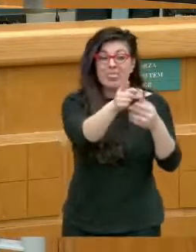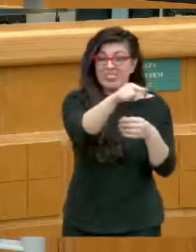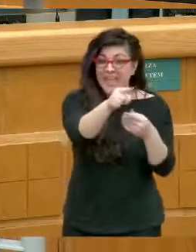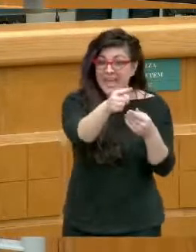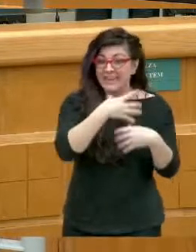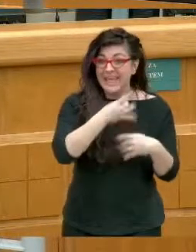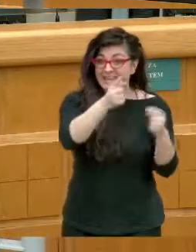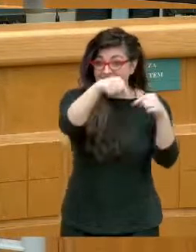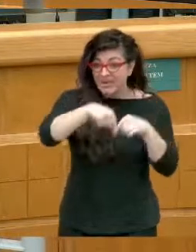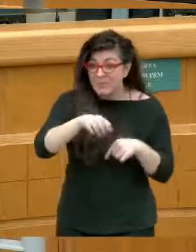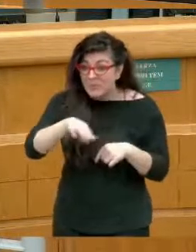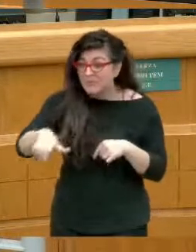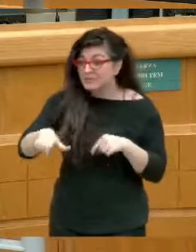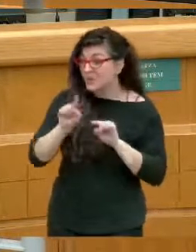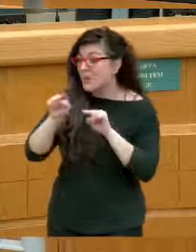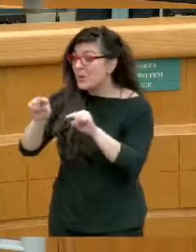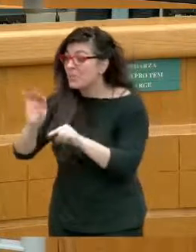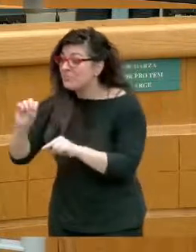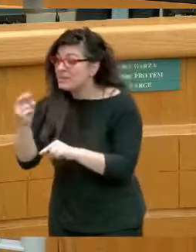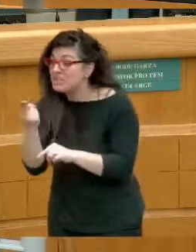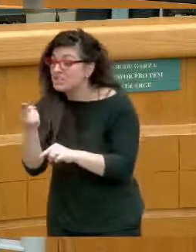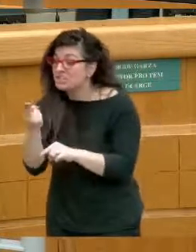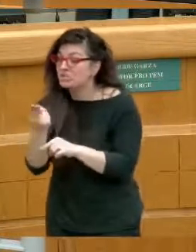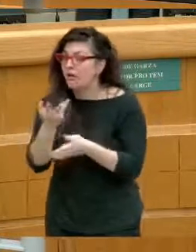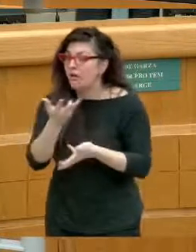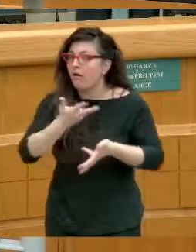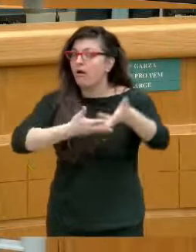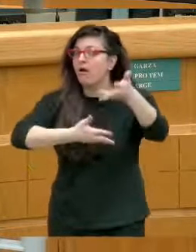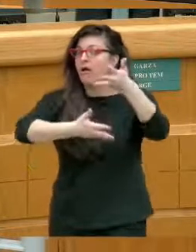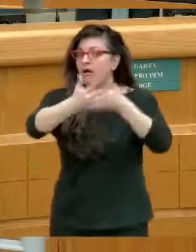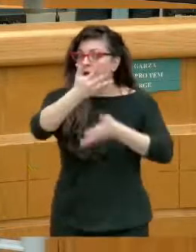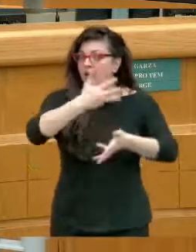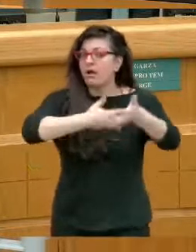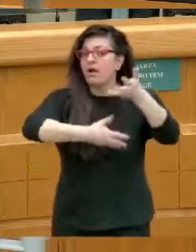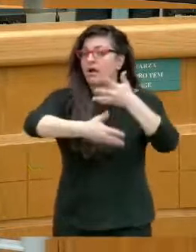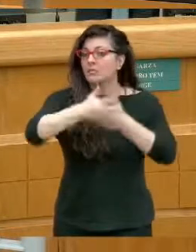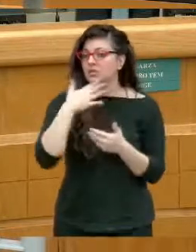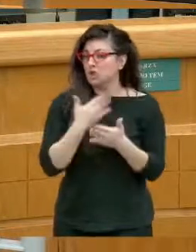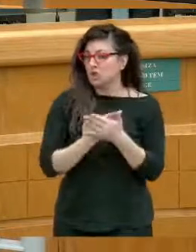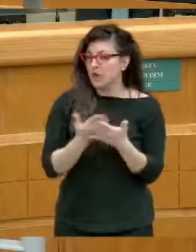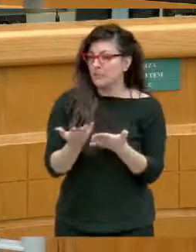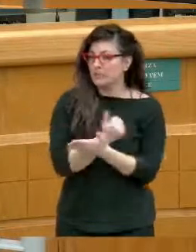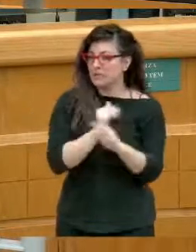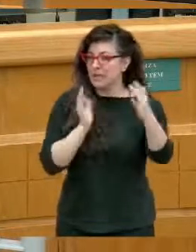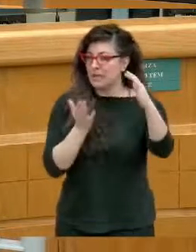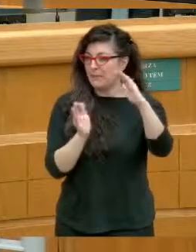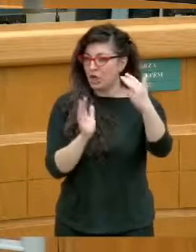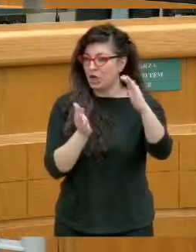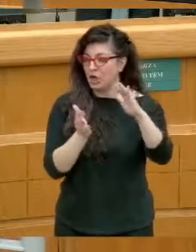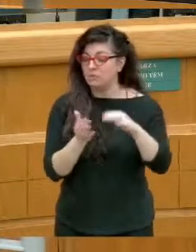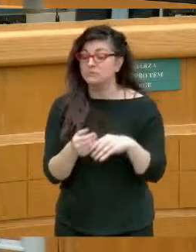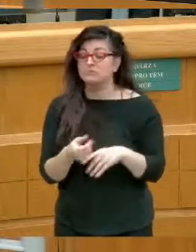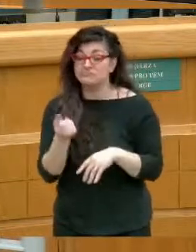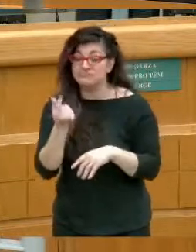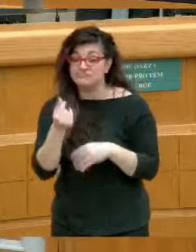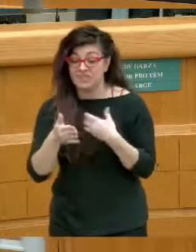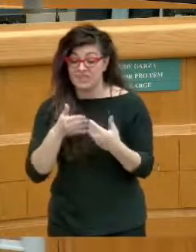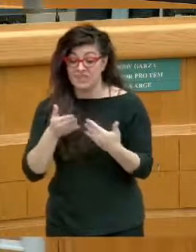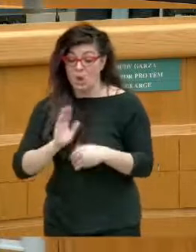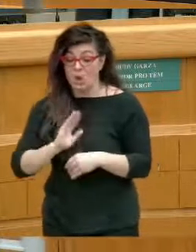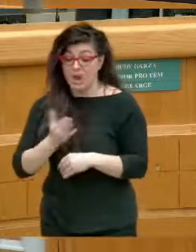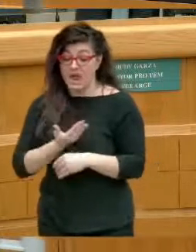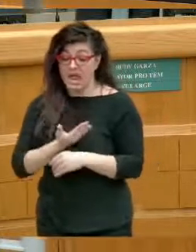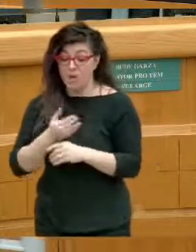it's something you can look at to see how are we faring. And even though our number of cases are going up, our total number